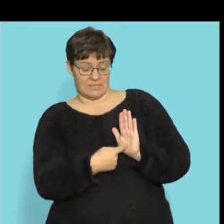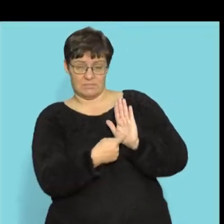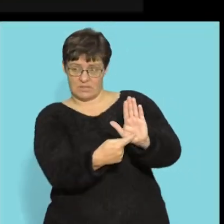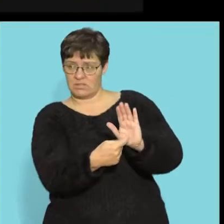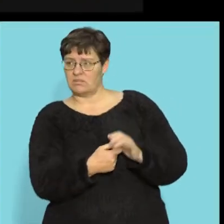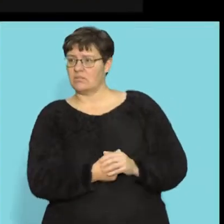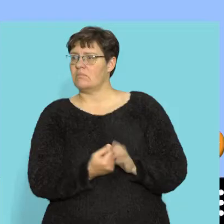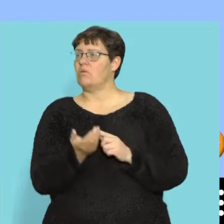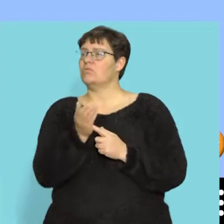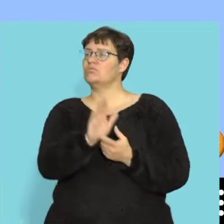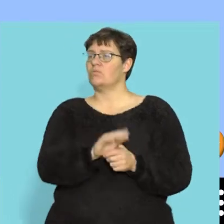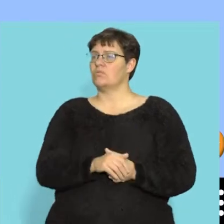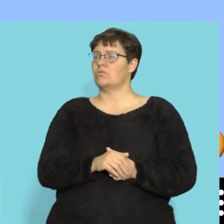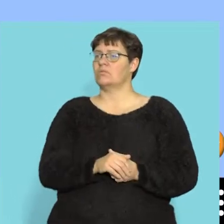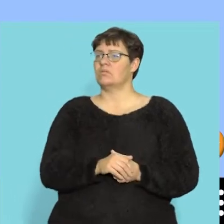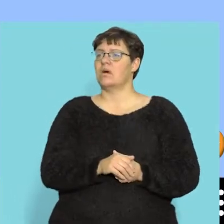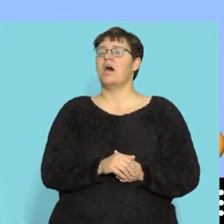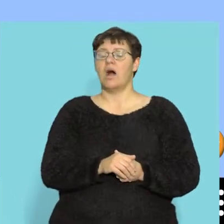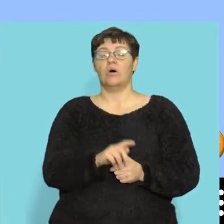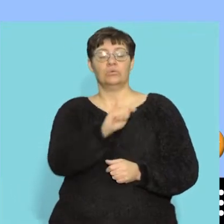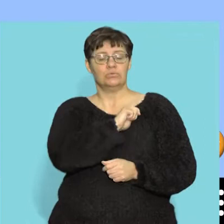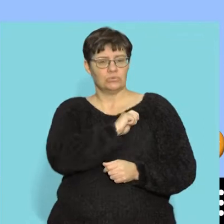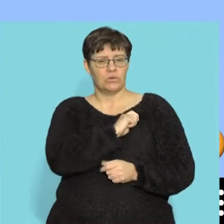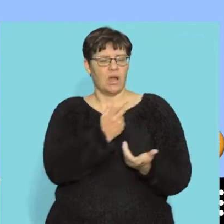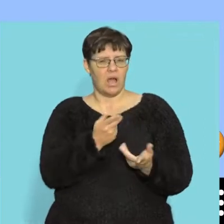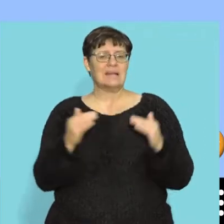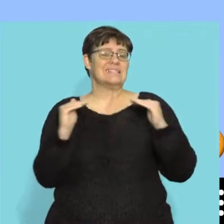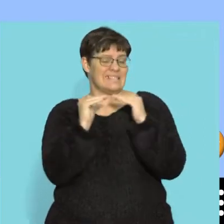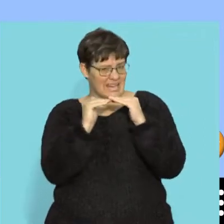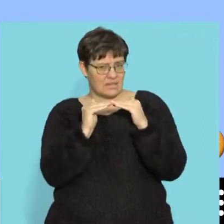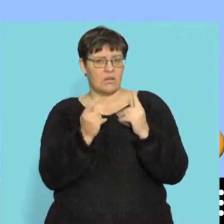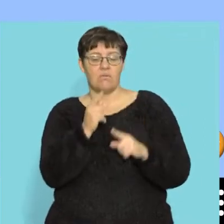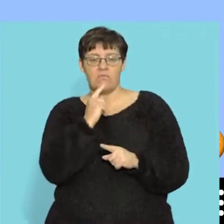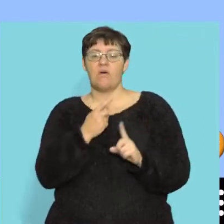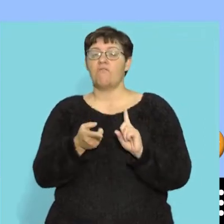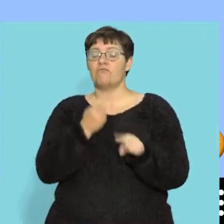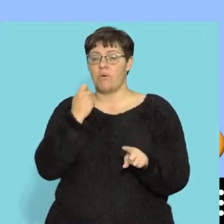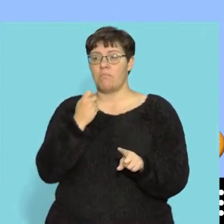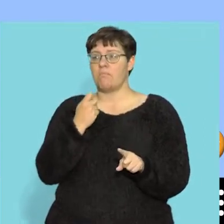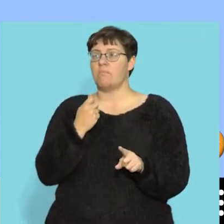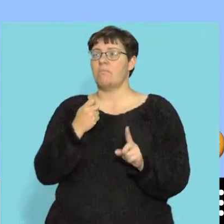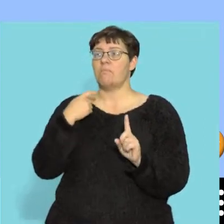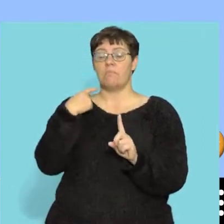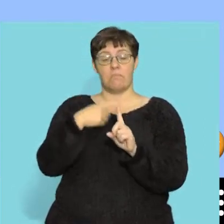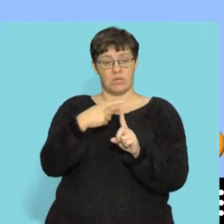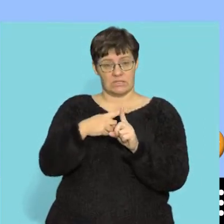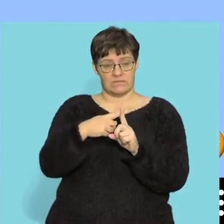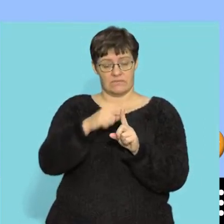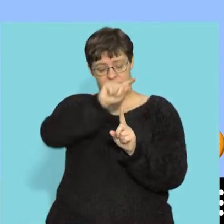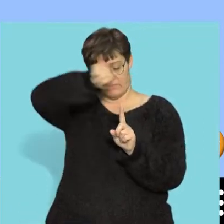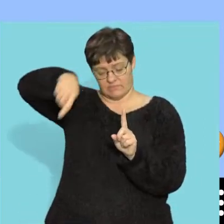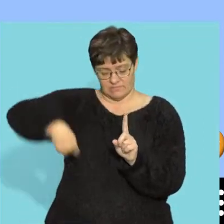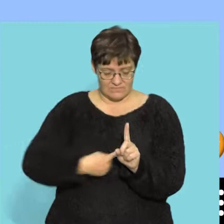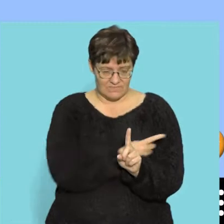to that simulation, we can show the movement by convention. So what is standard is that charge will move,